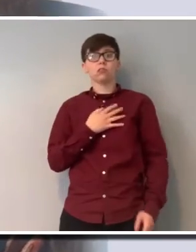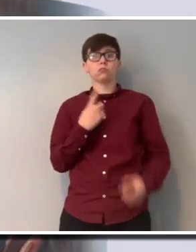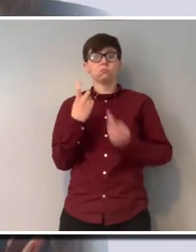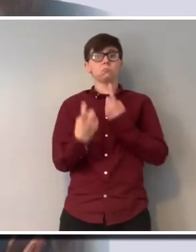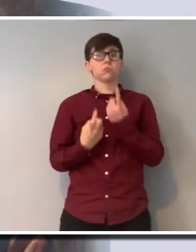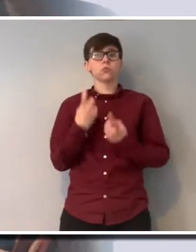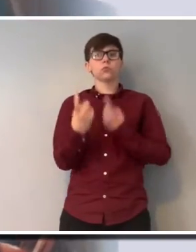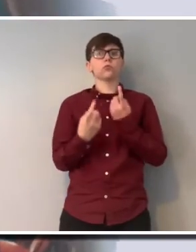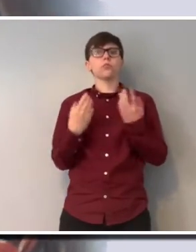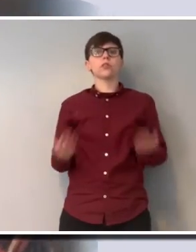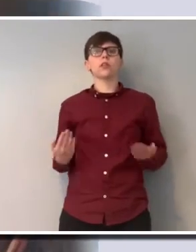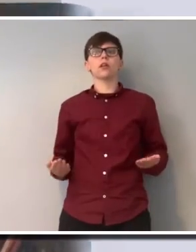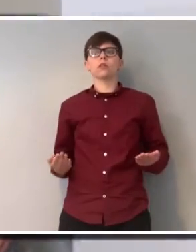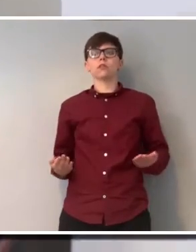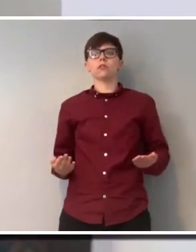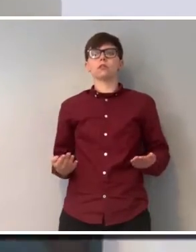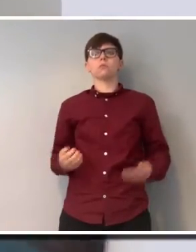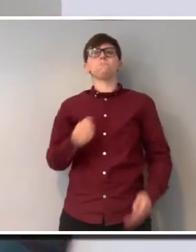sky.